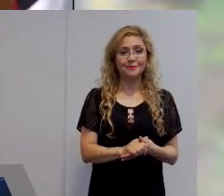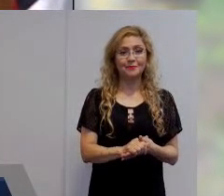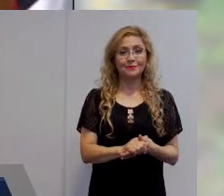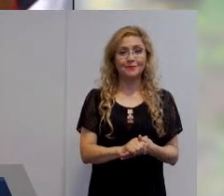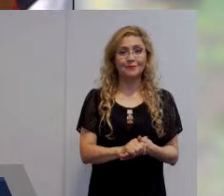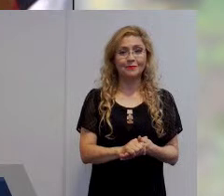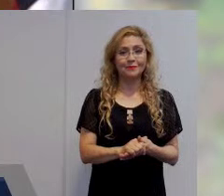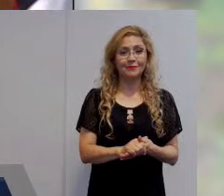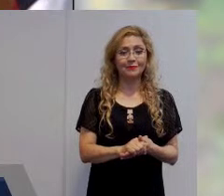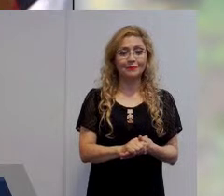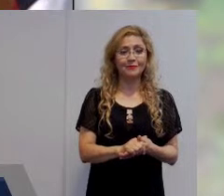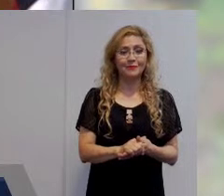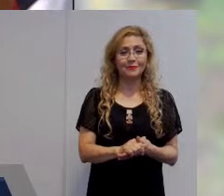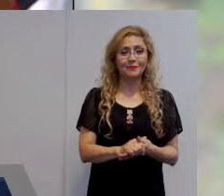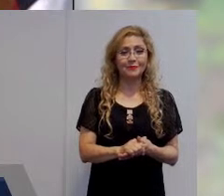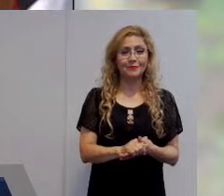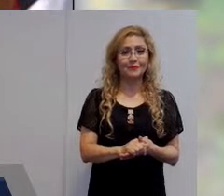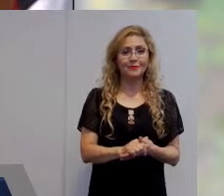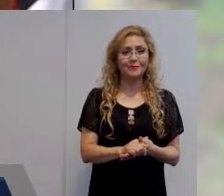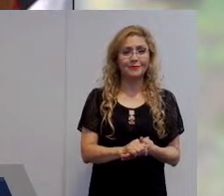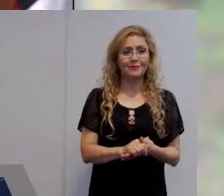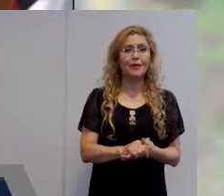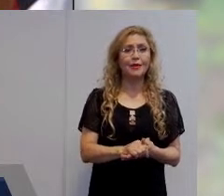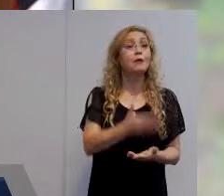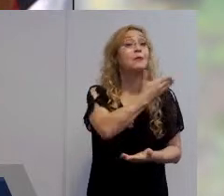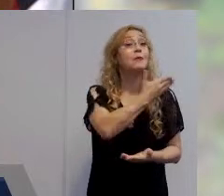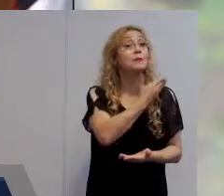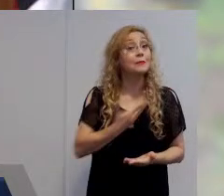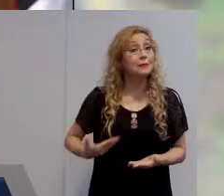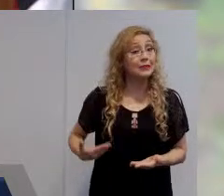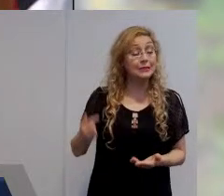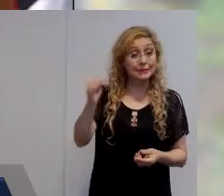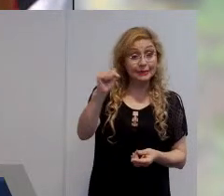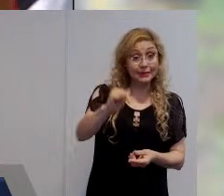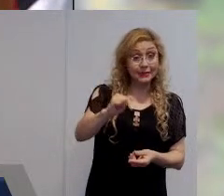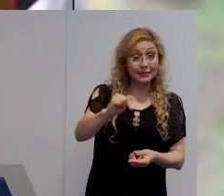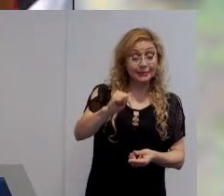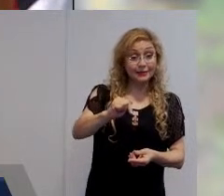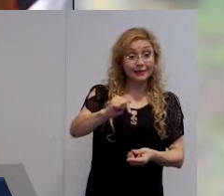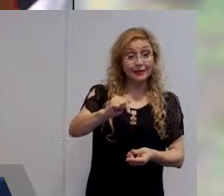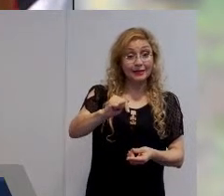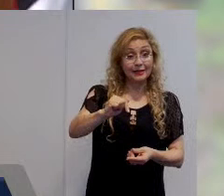this Latin America and Caribbean meeting,